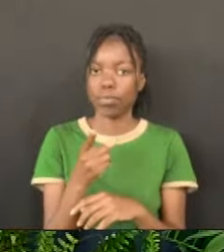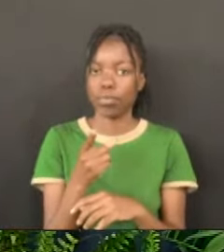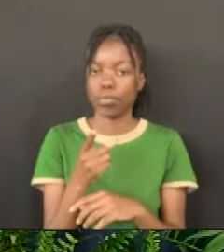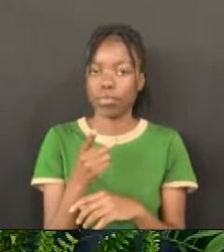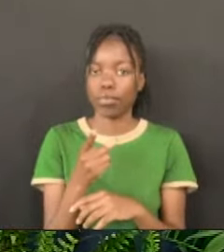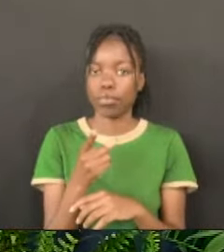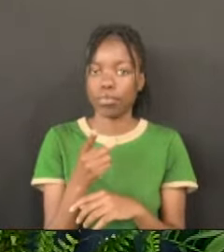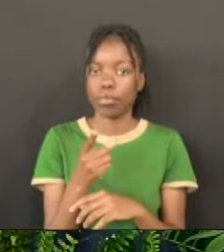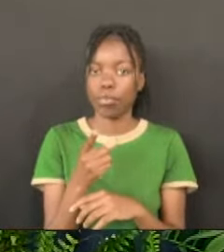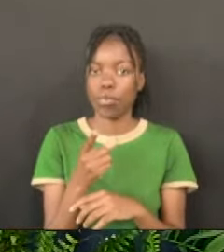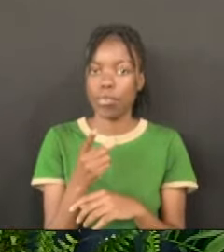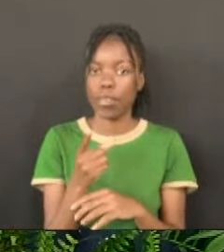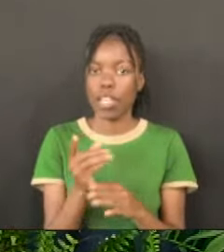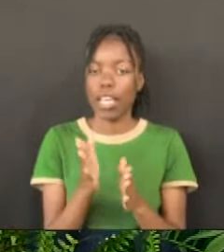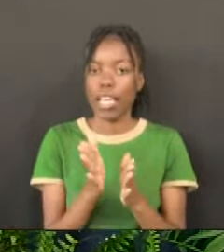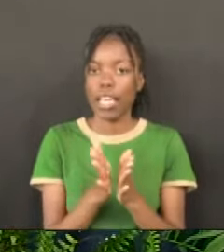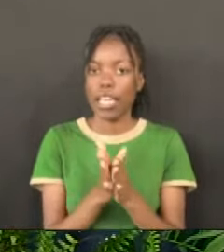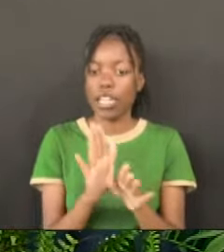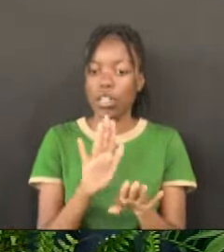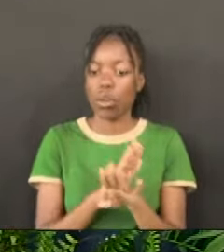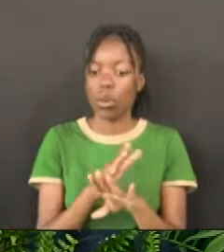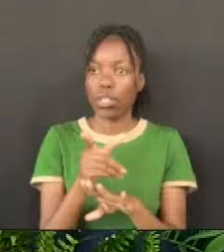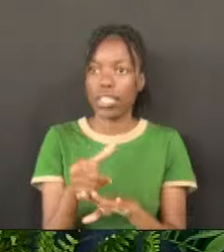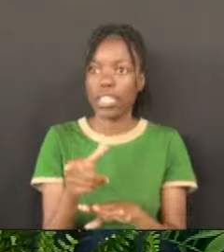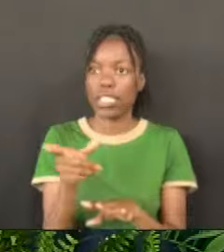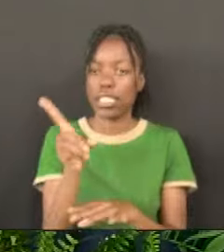And on that day,